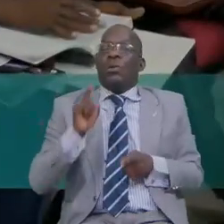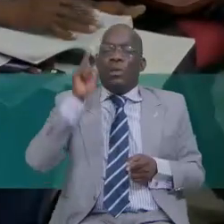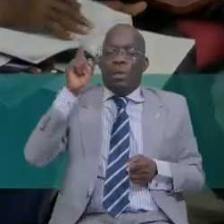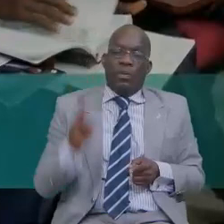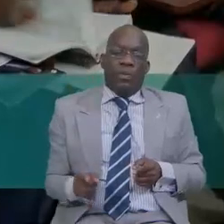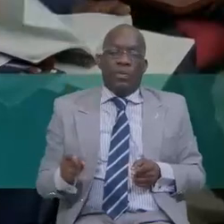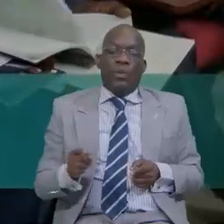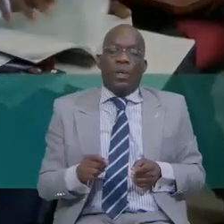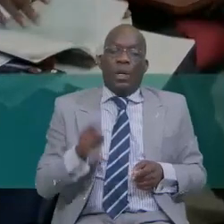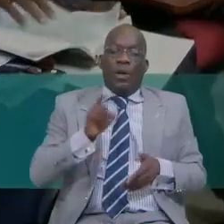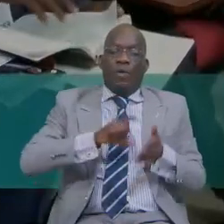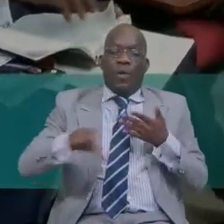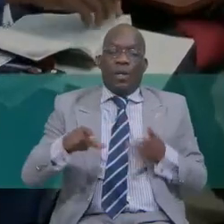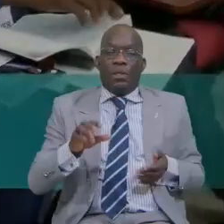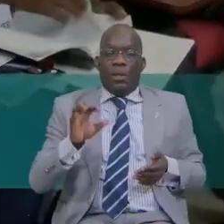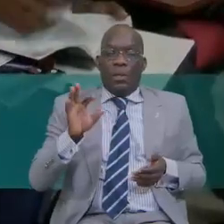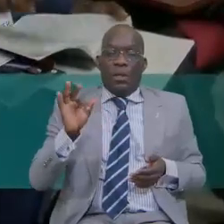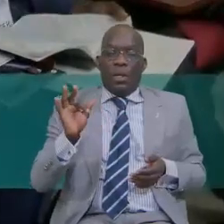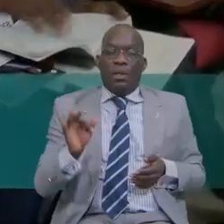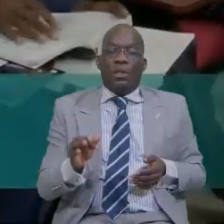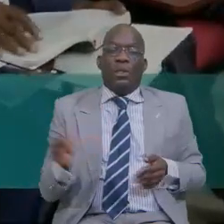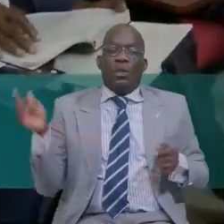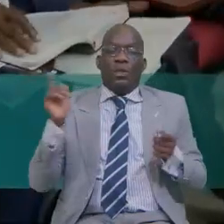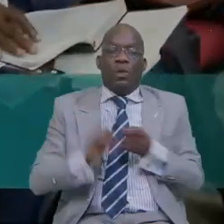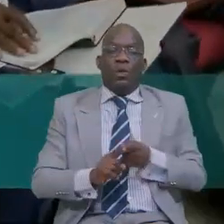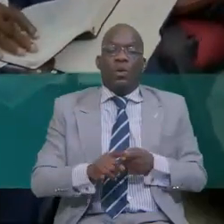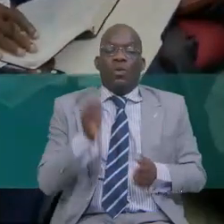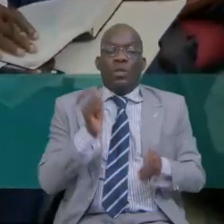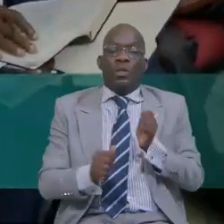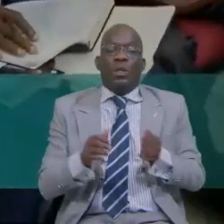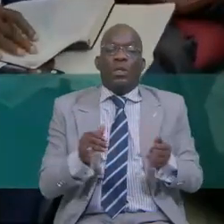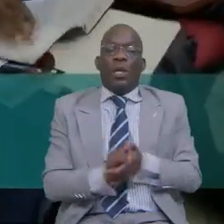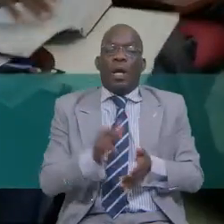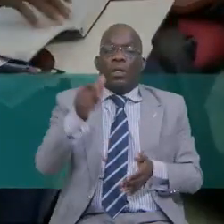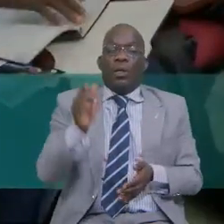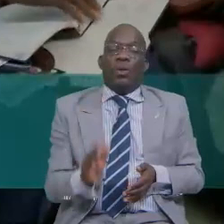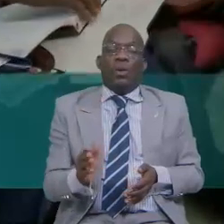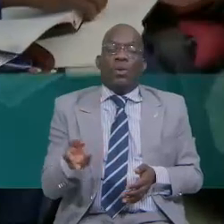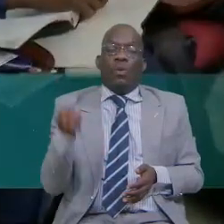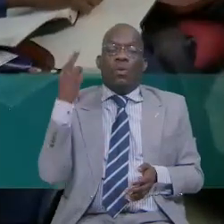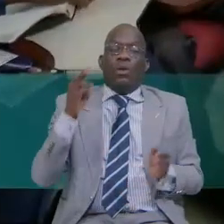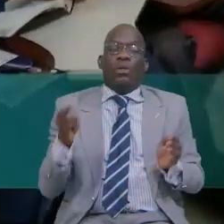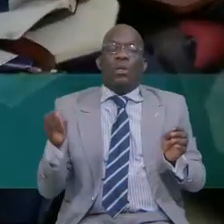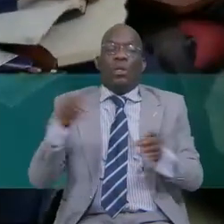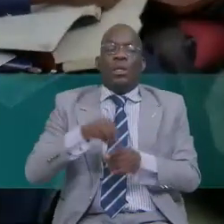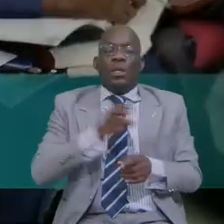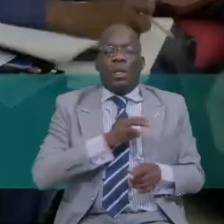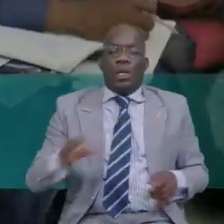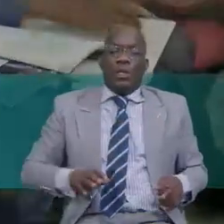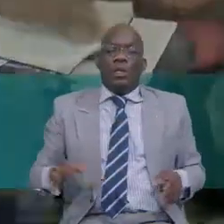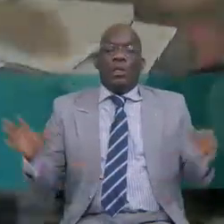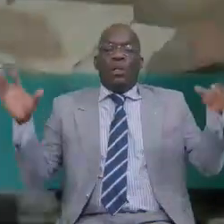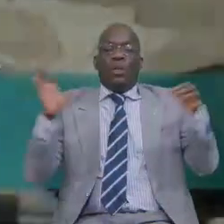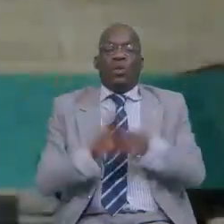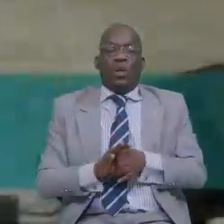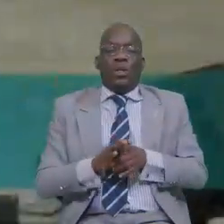In verse 19 it says, to wit, that is, that God was in Christ, reconciling the